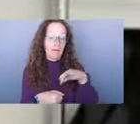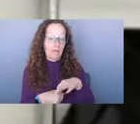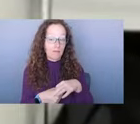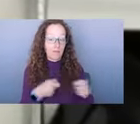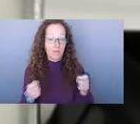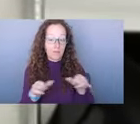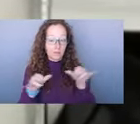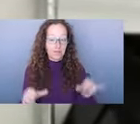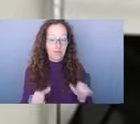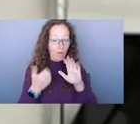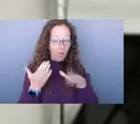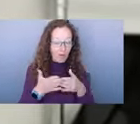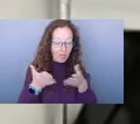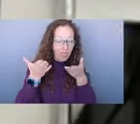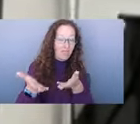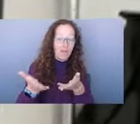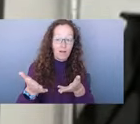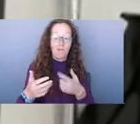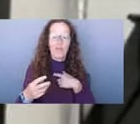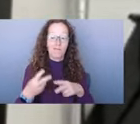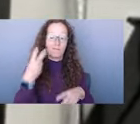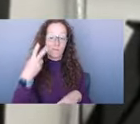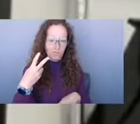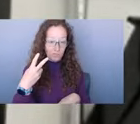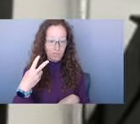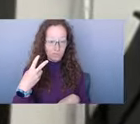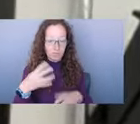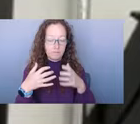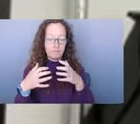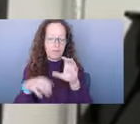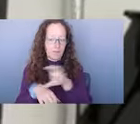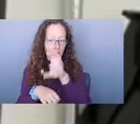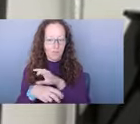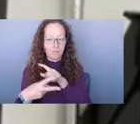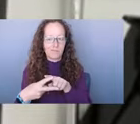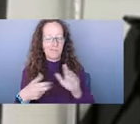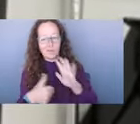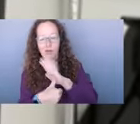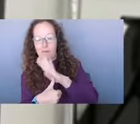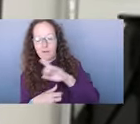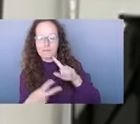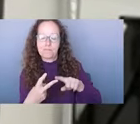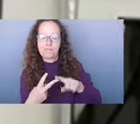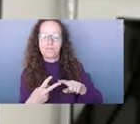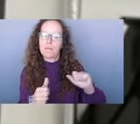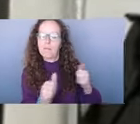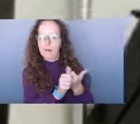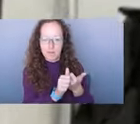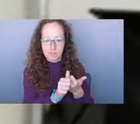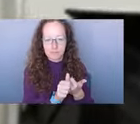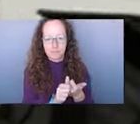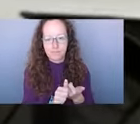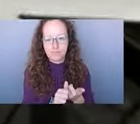primary server and a backup server. There's only a handful of people within the department that have access to this,